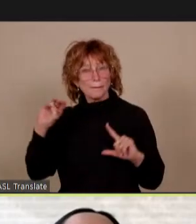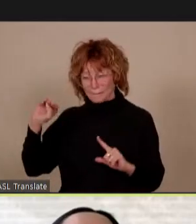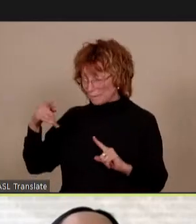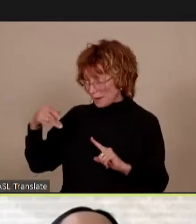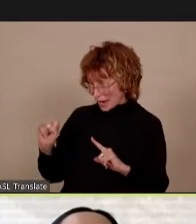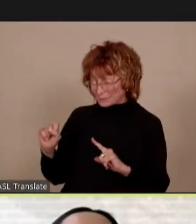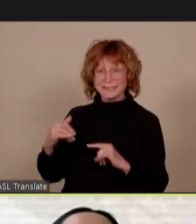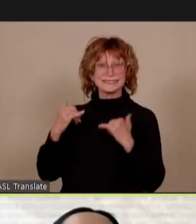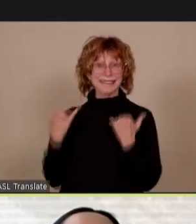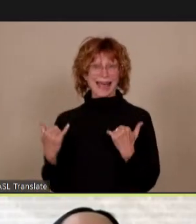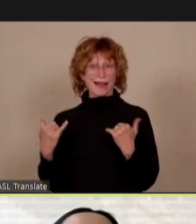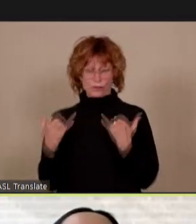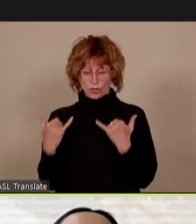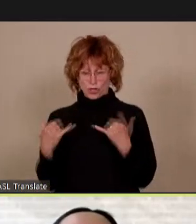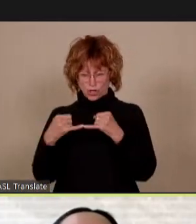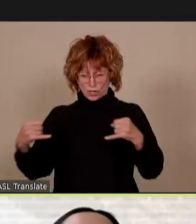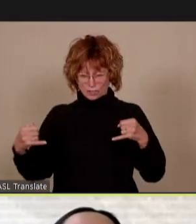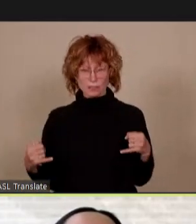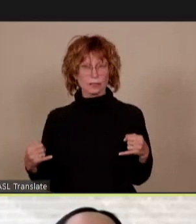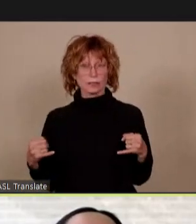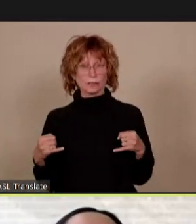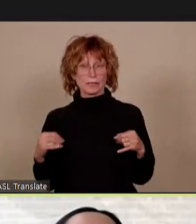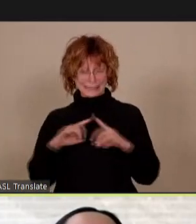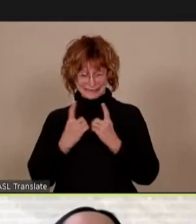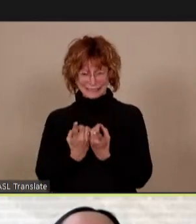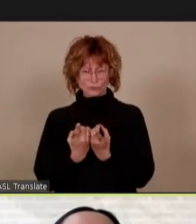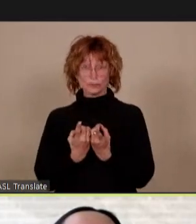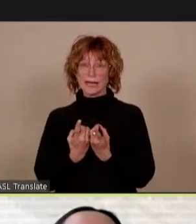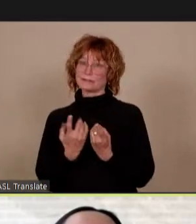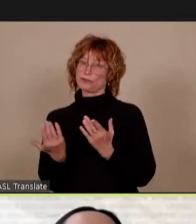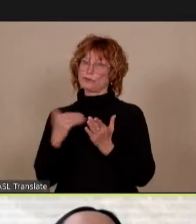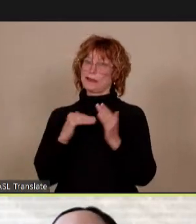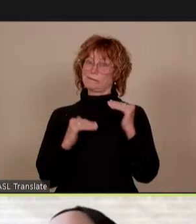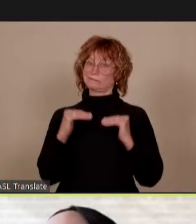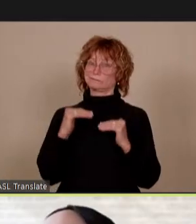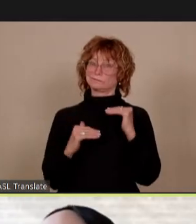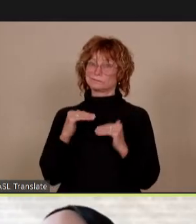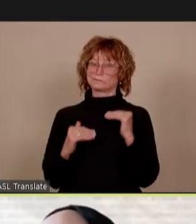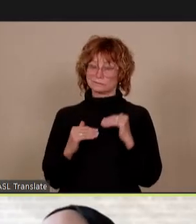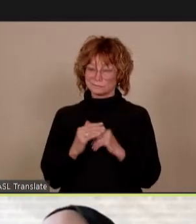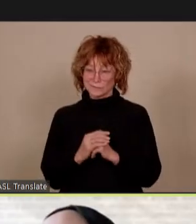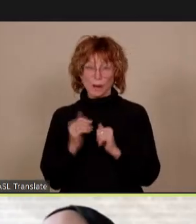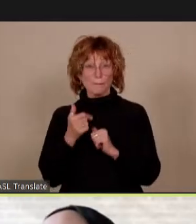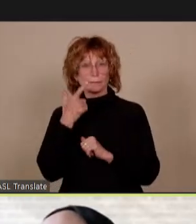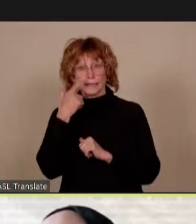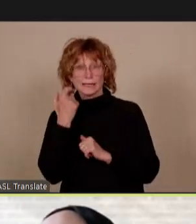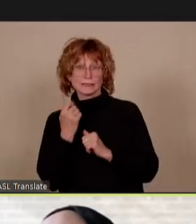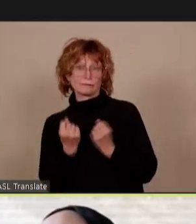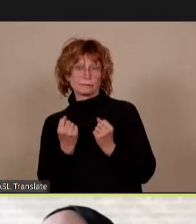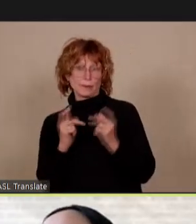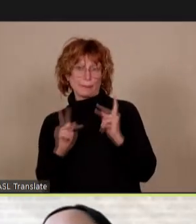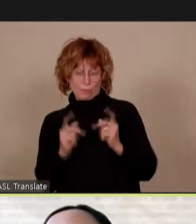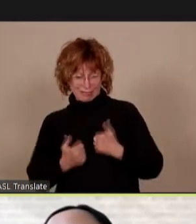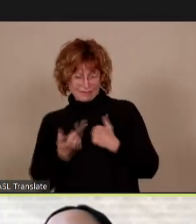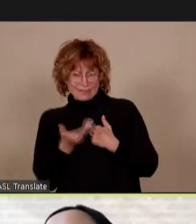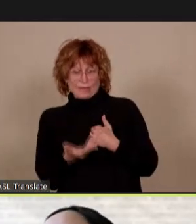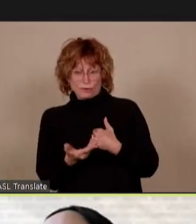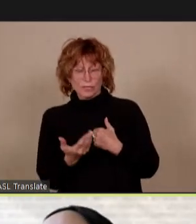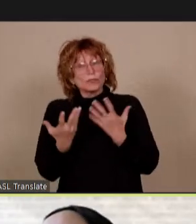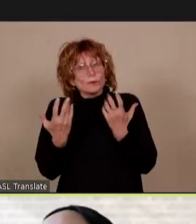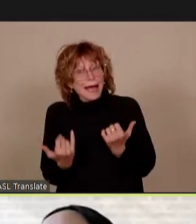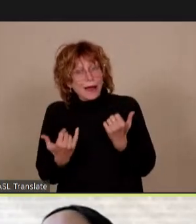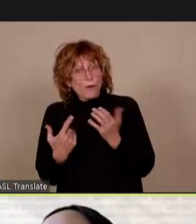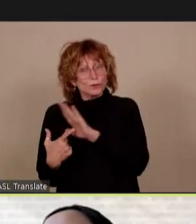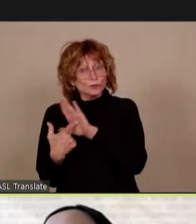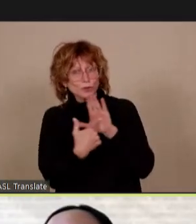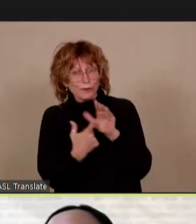will need to be adjusted for population balance. And with that, I will try and just show you what everything